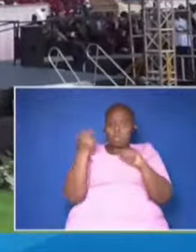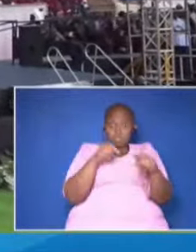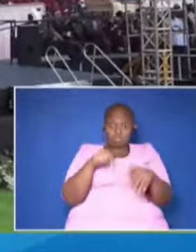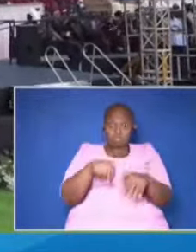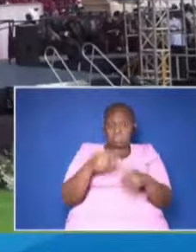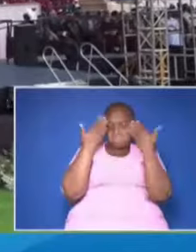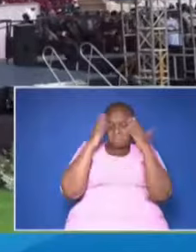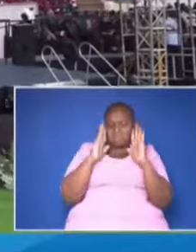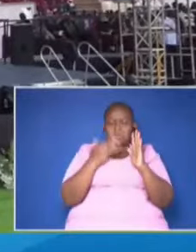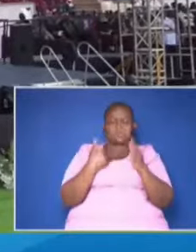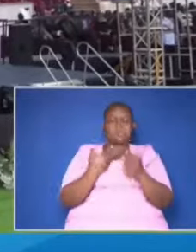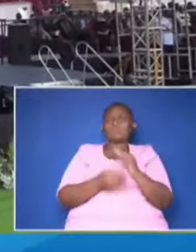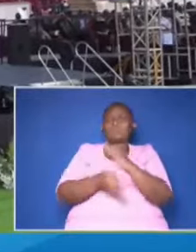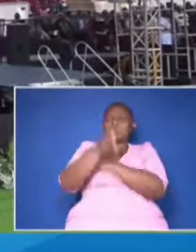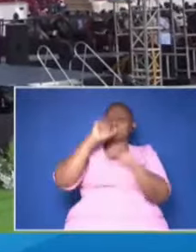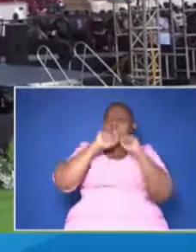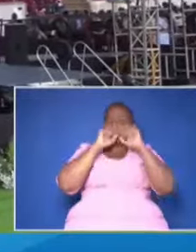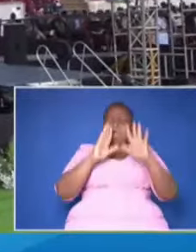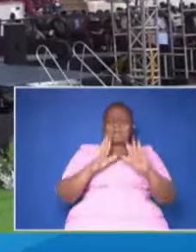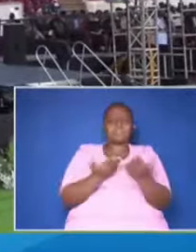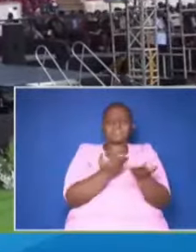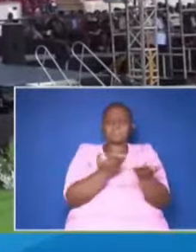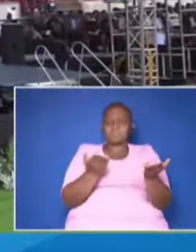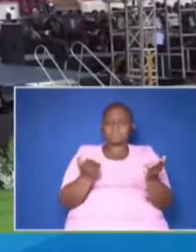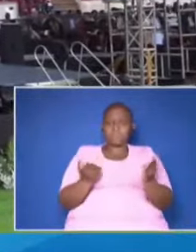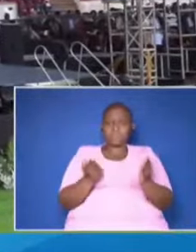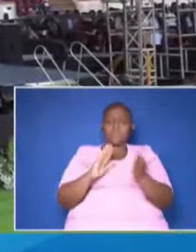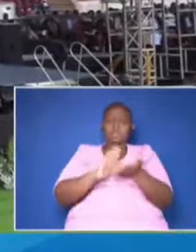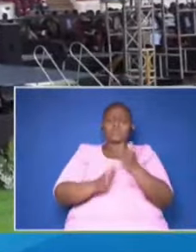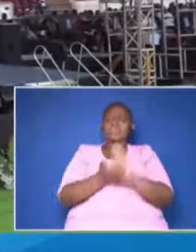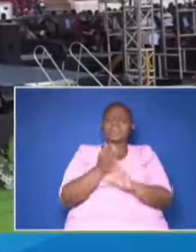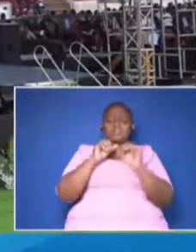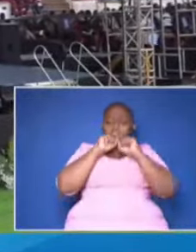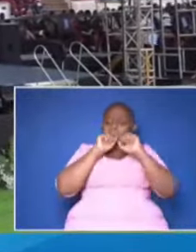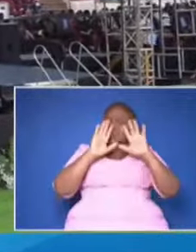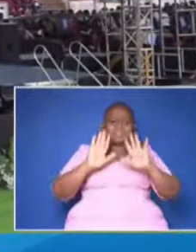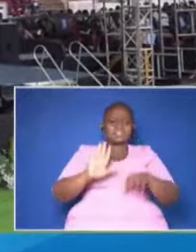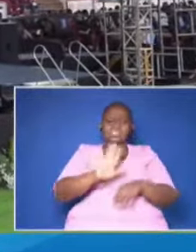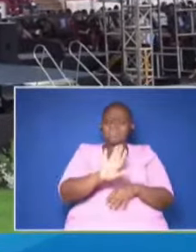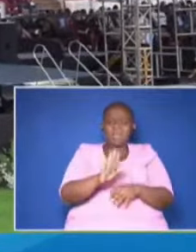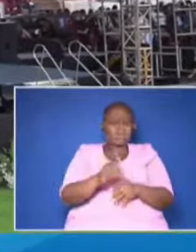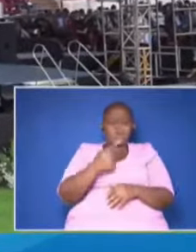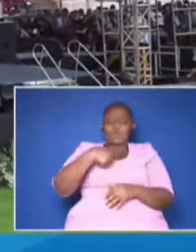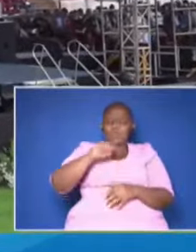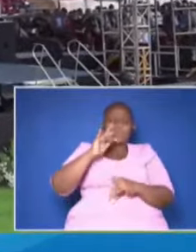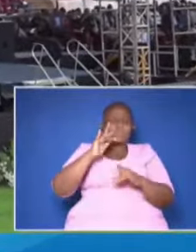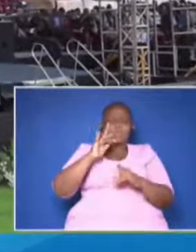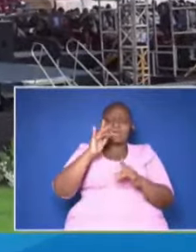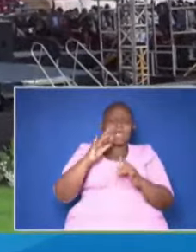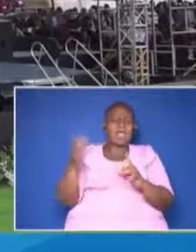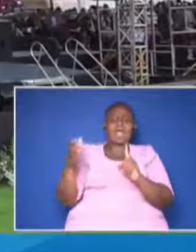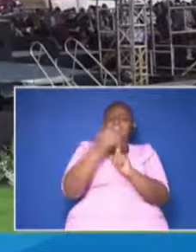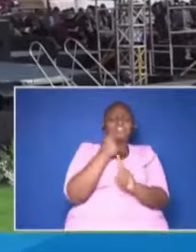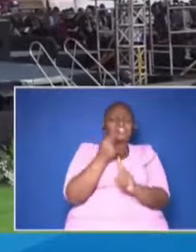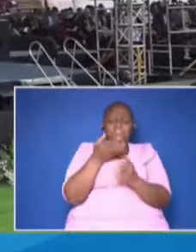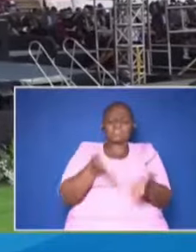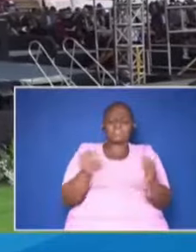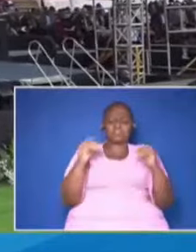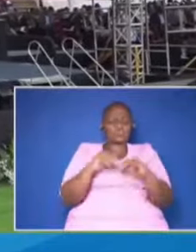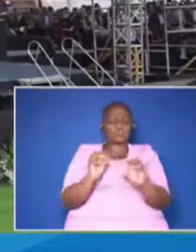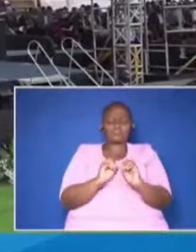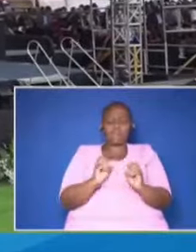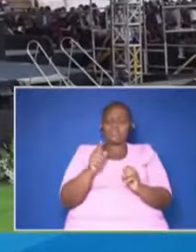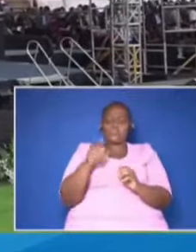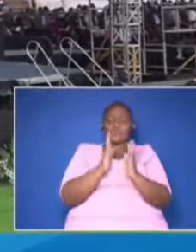God bless you fathers of faith without your blessings we could not do what we did for